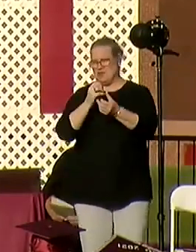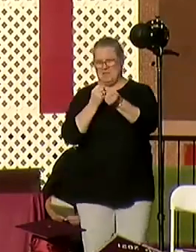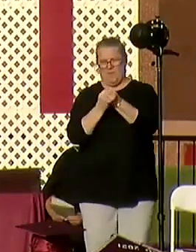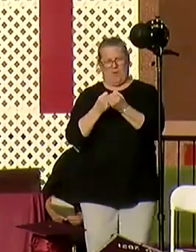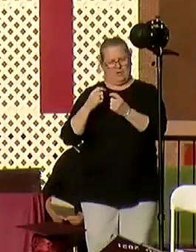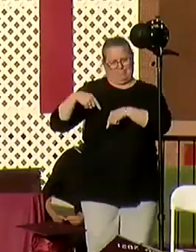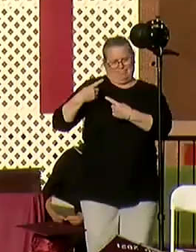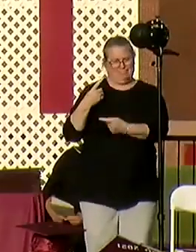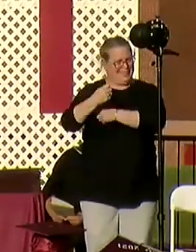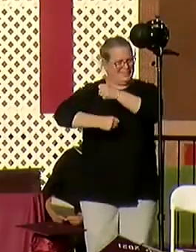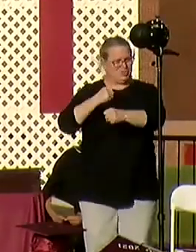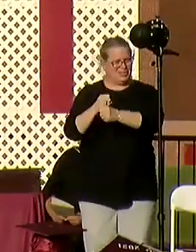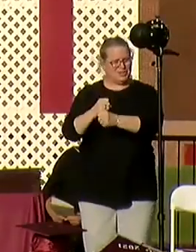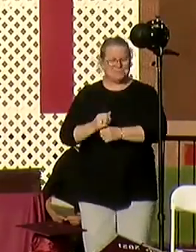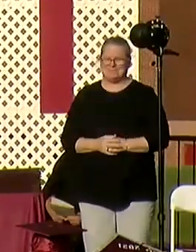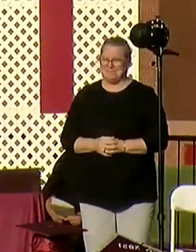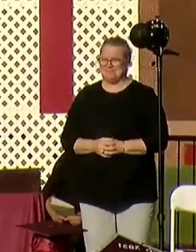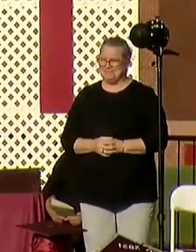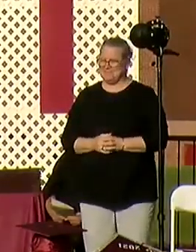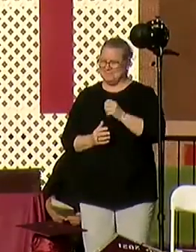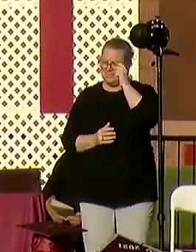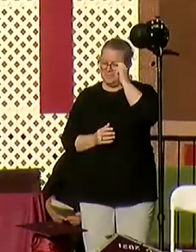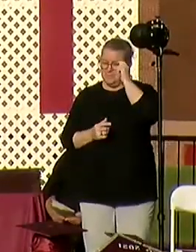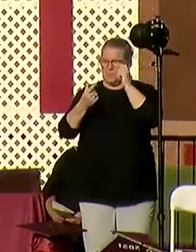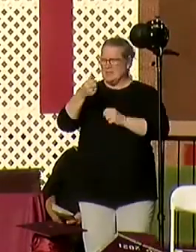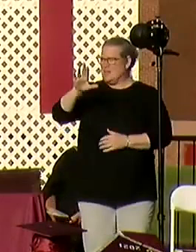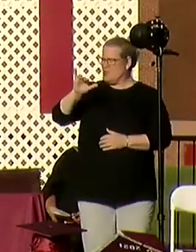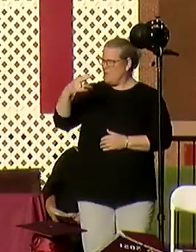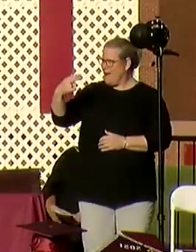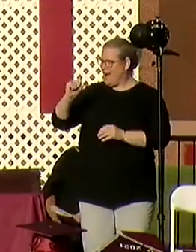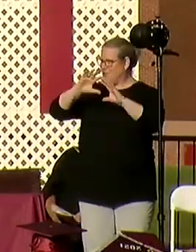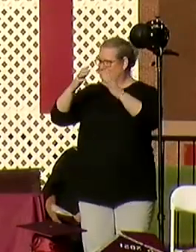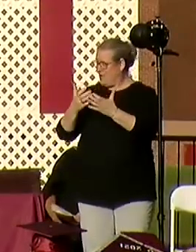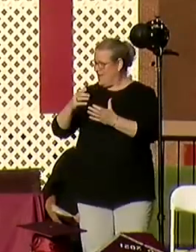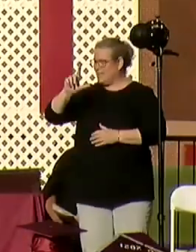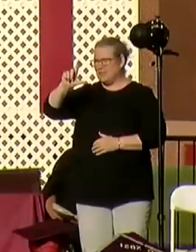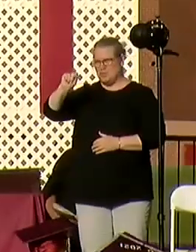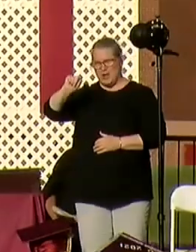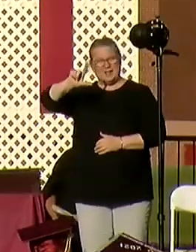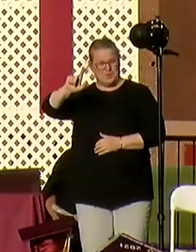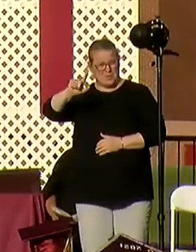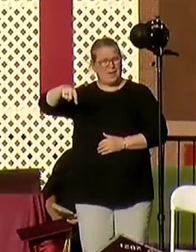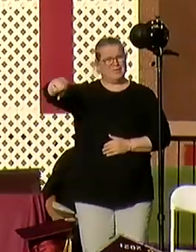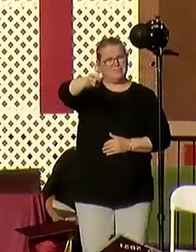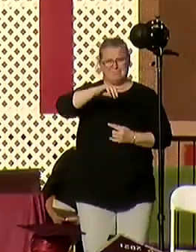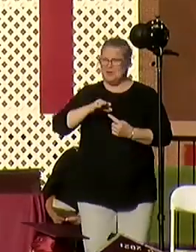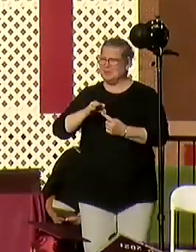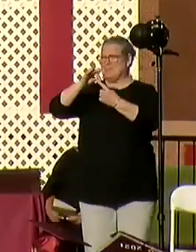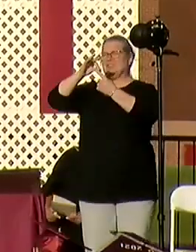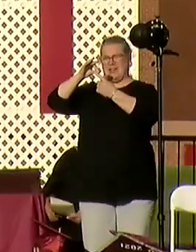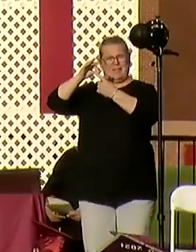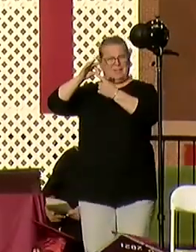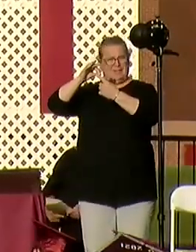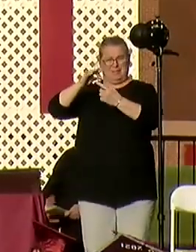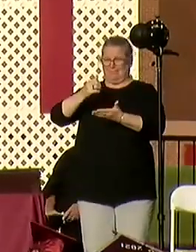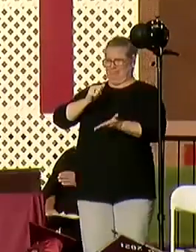year. The Granby Memorial High School class of 2021 is truly a special class that this